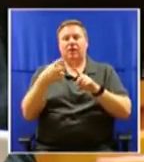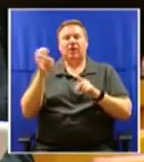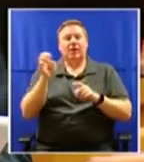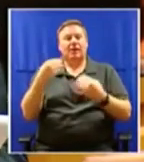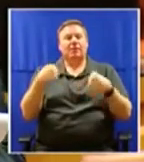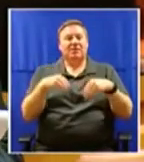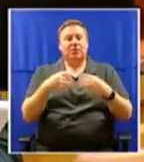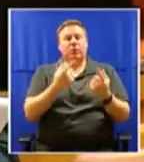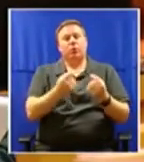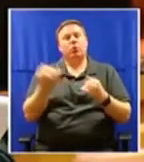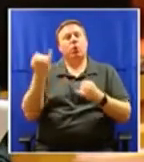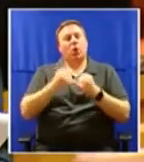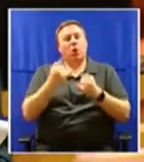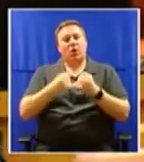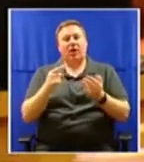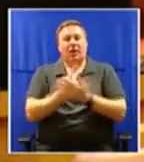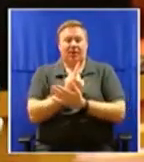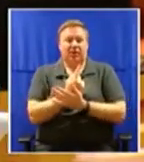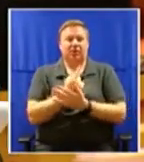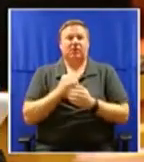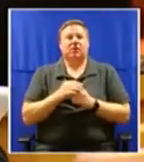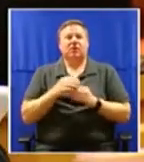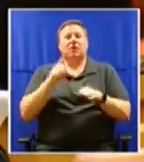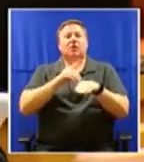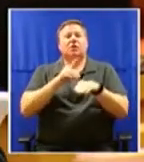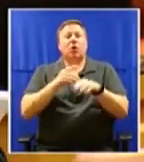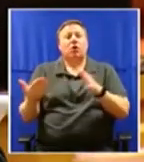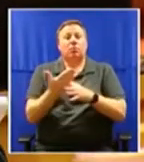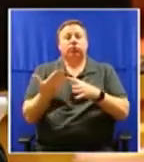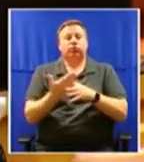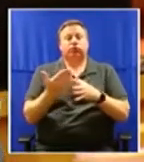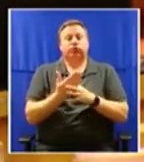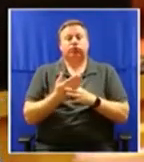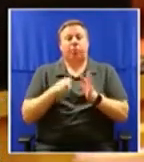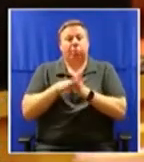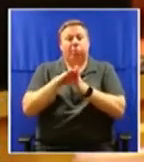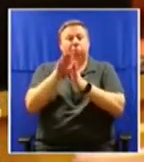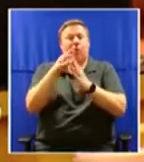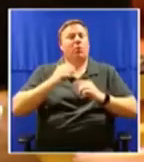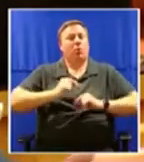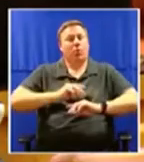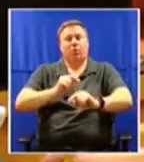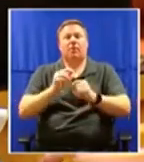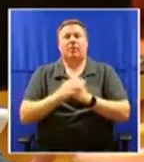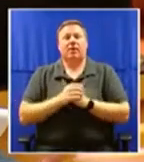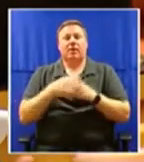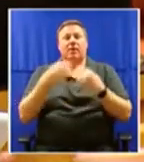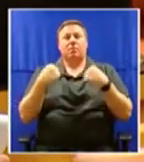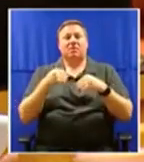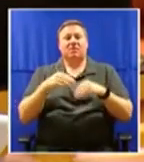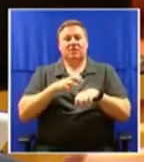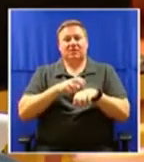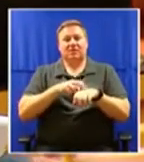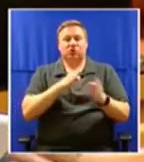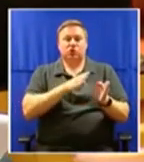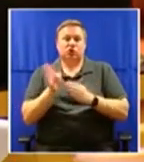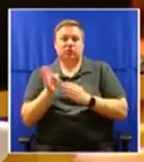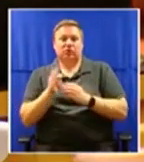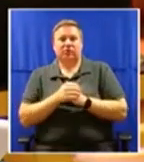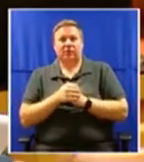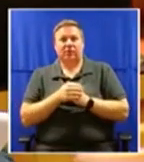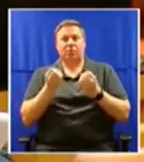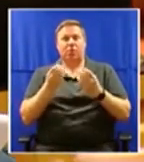conducted online, data breaches are growing in intensity and in frequency. Businesses have had to make a shift from most